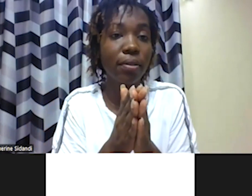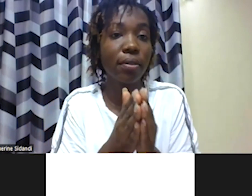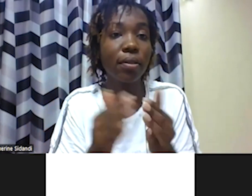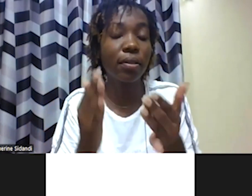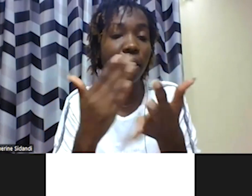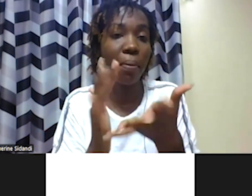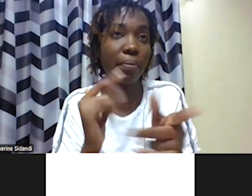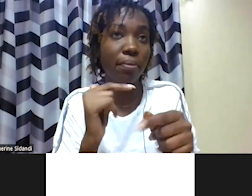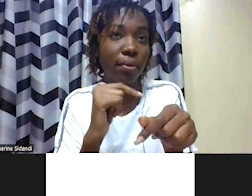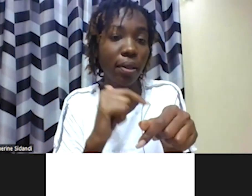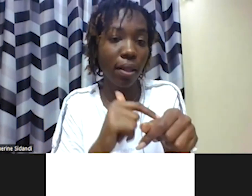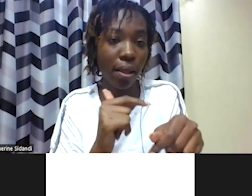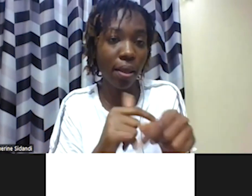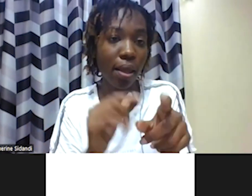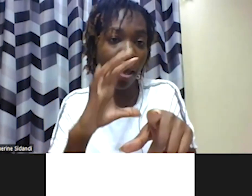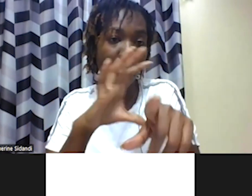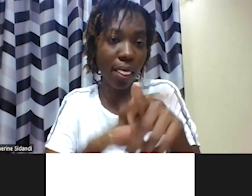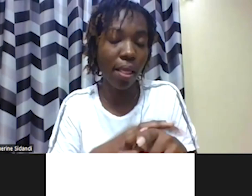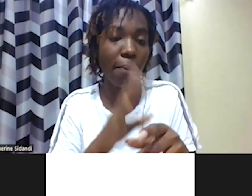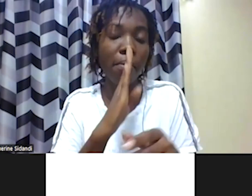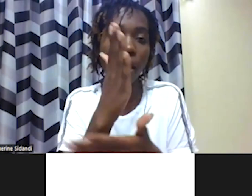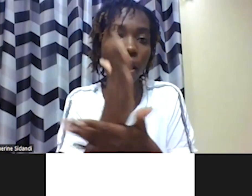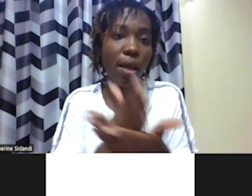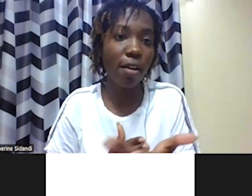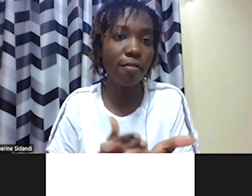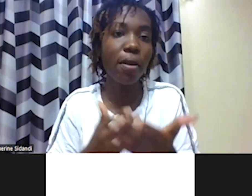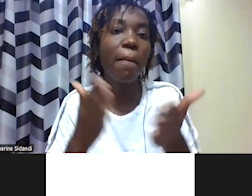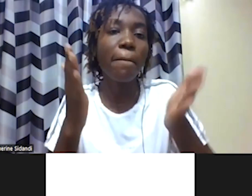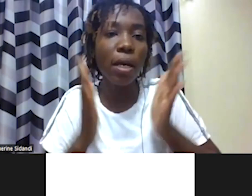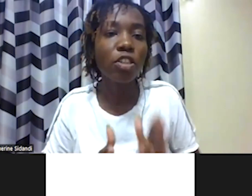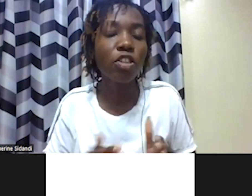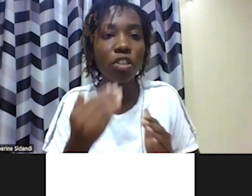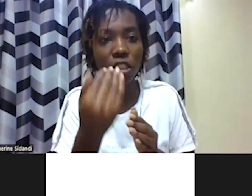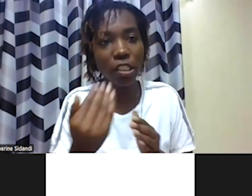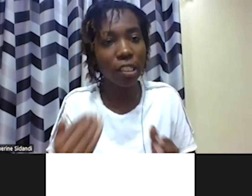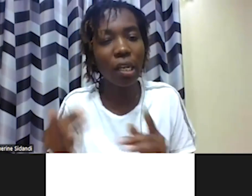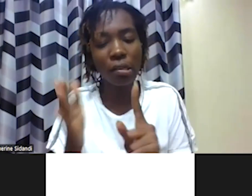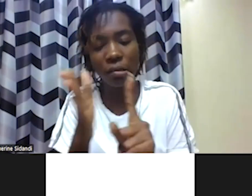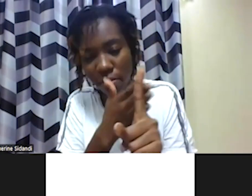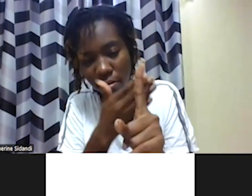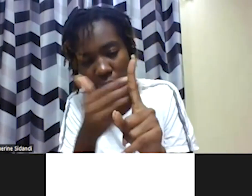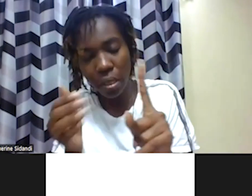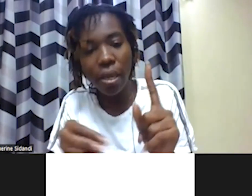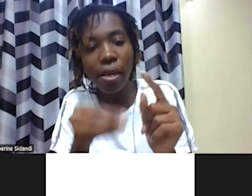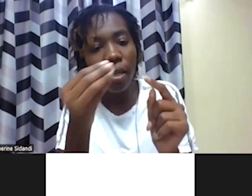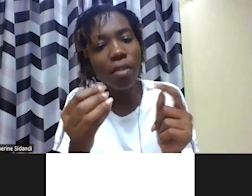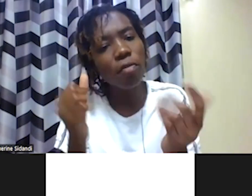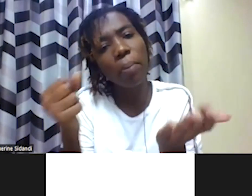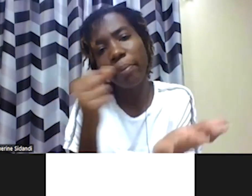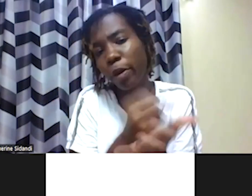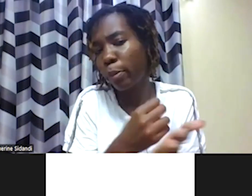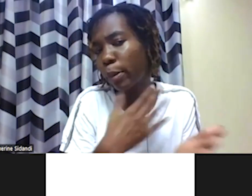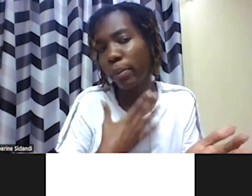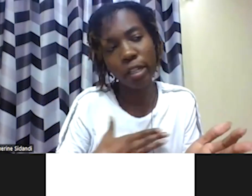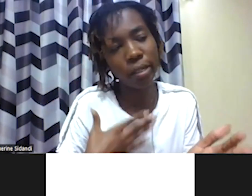get on behalf of somebody's child, persuade somebody to give them employment, or just look for information